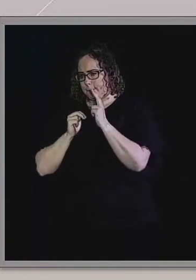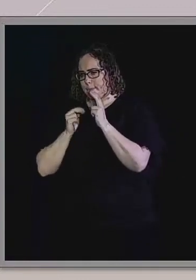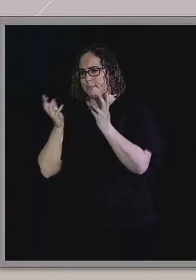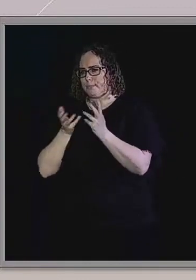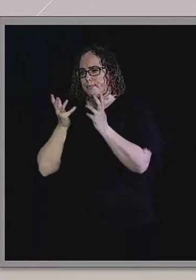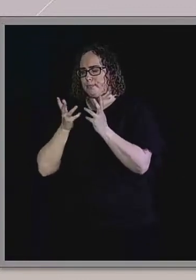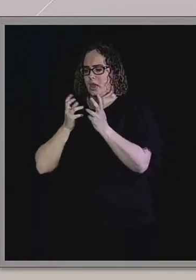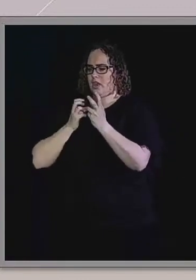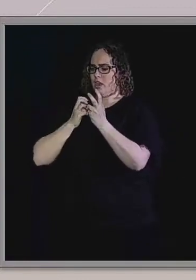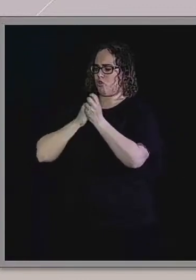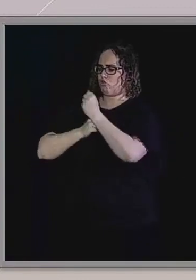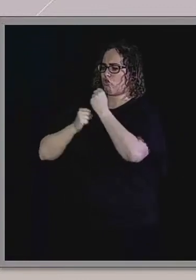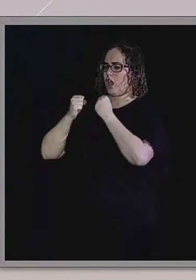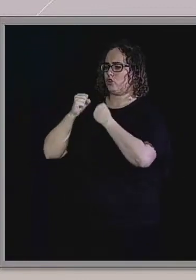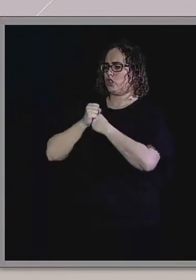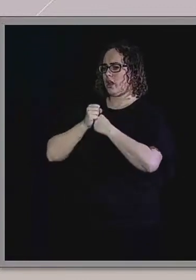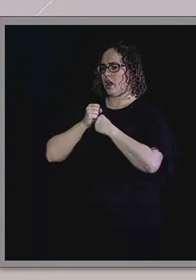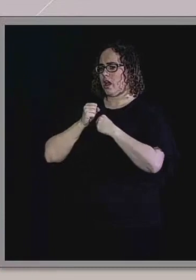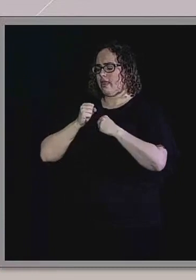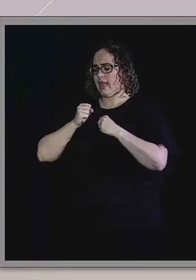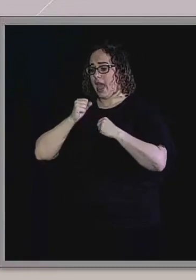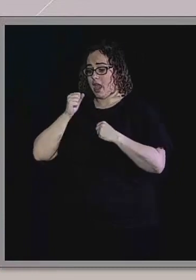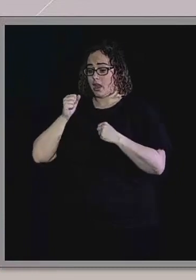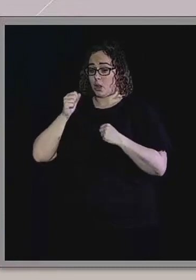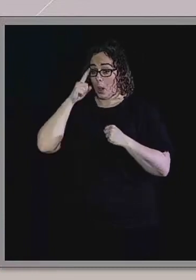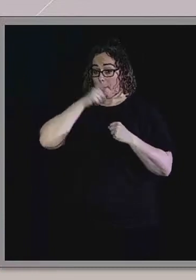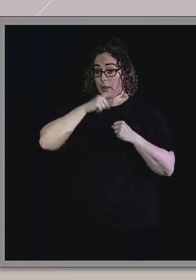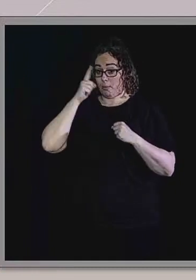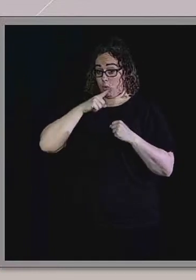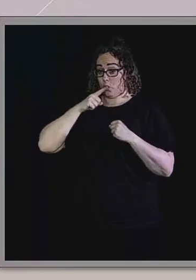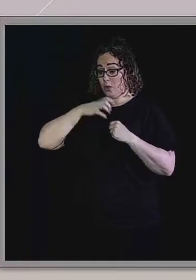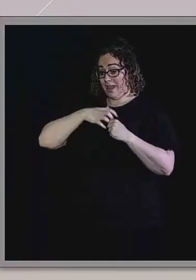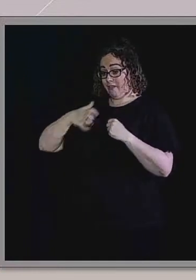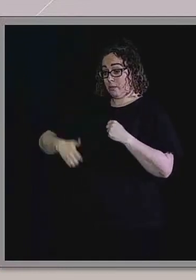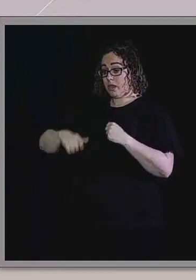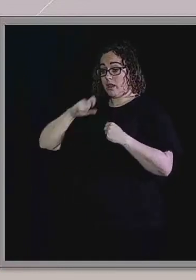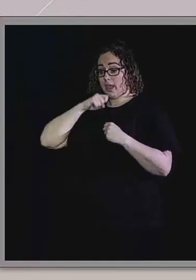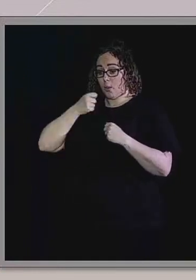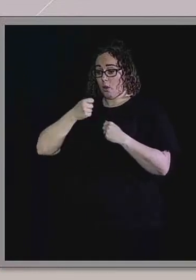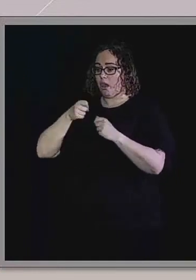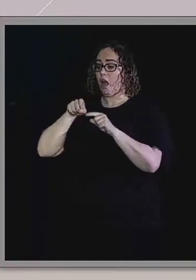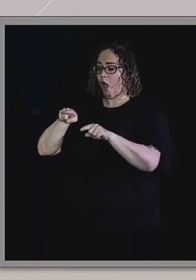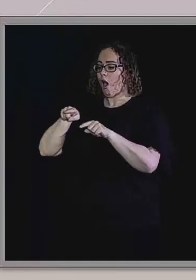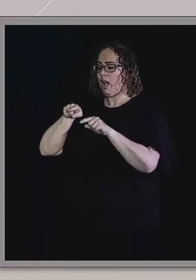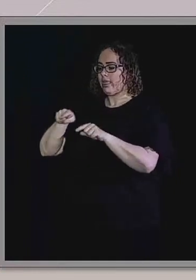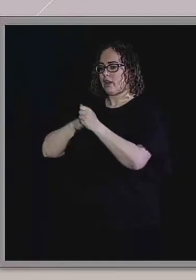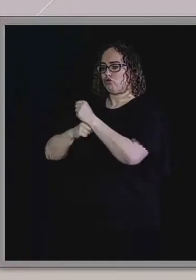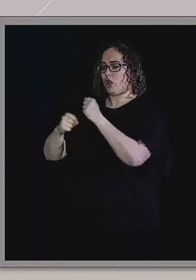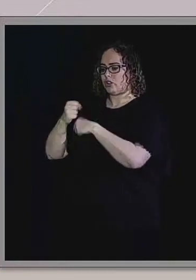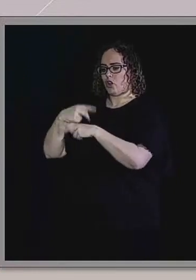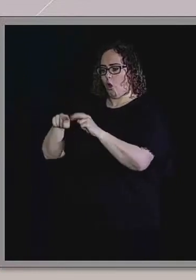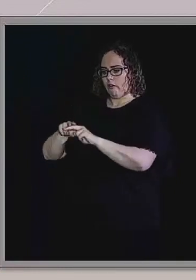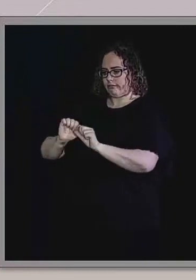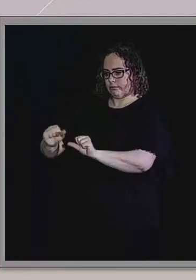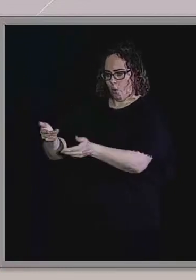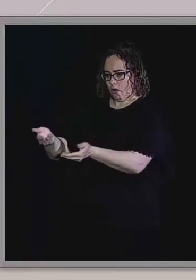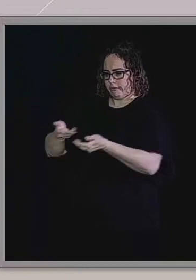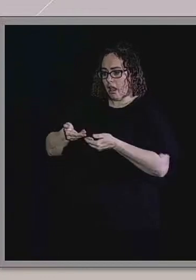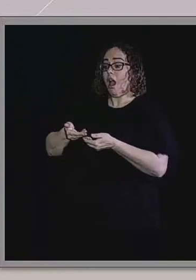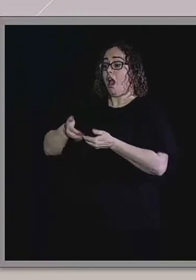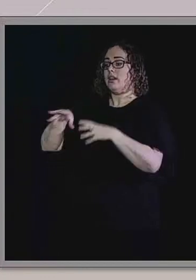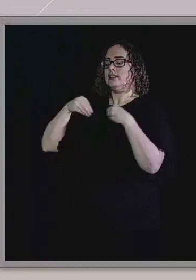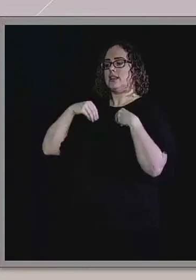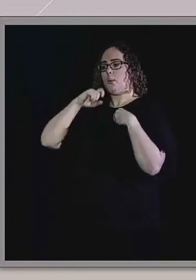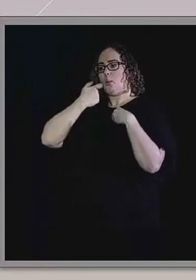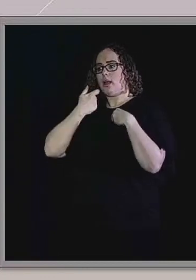develop the structure and the credibility that people in government are willing to support what we're trying to do in that community space. But in our cultural space,